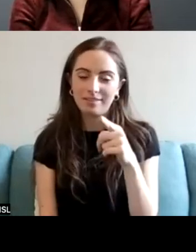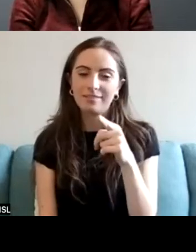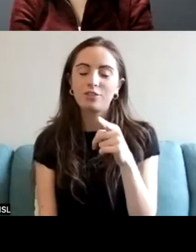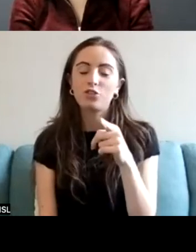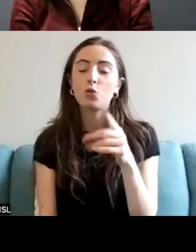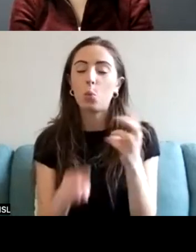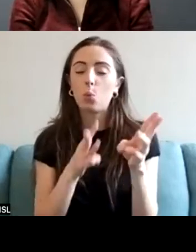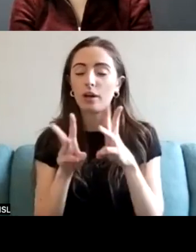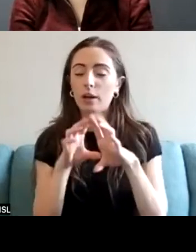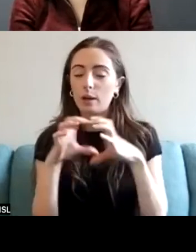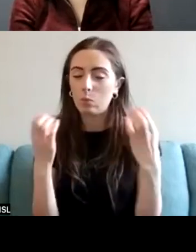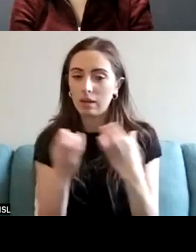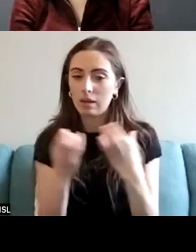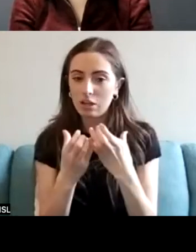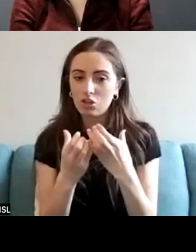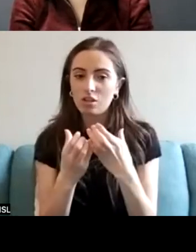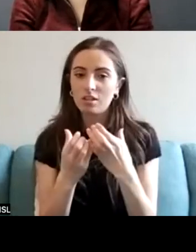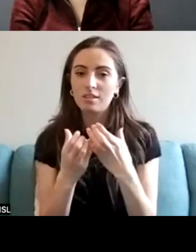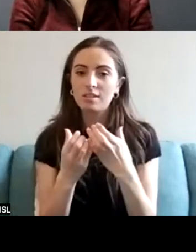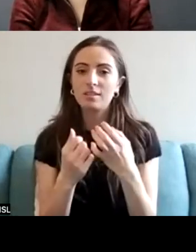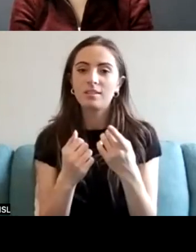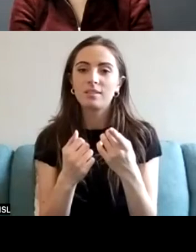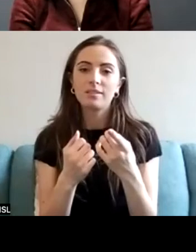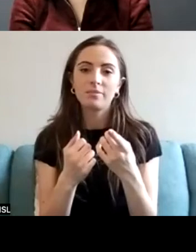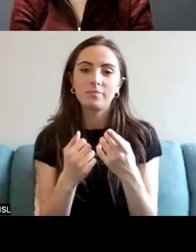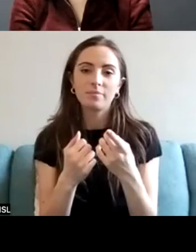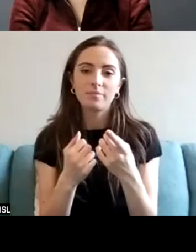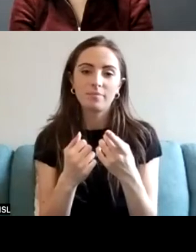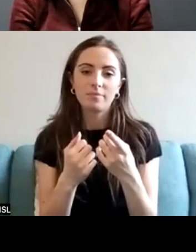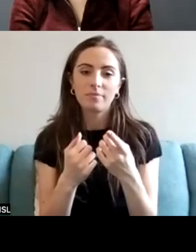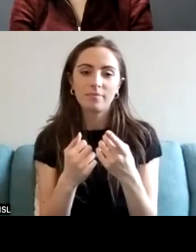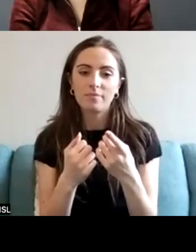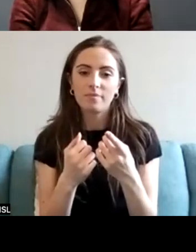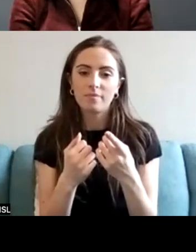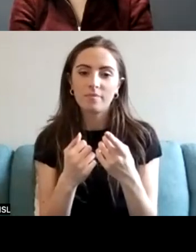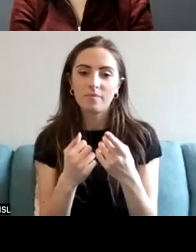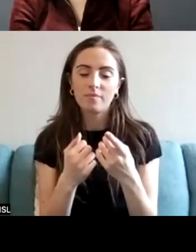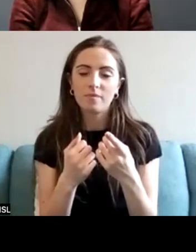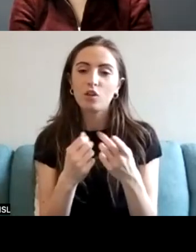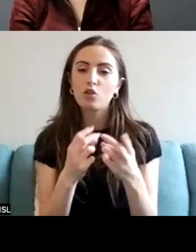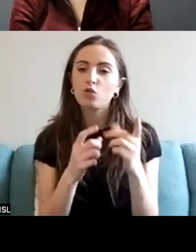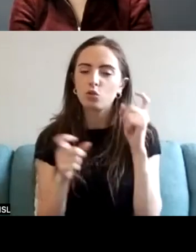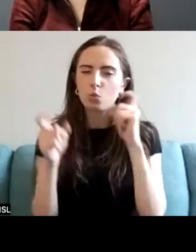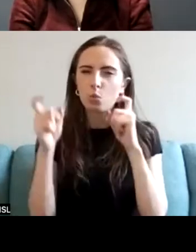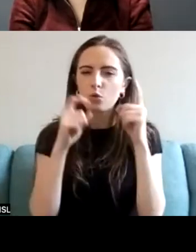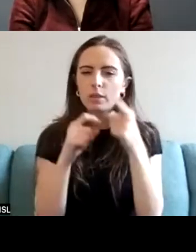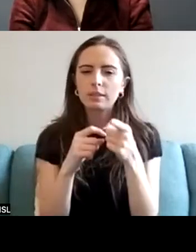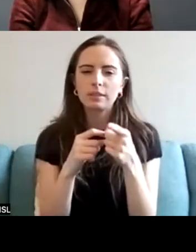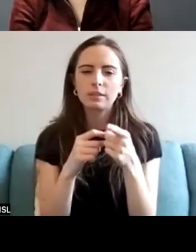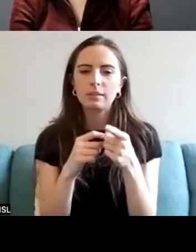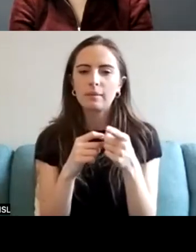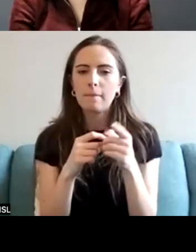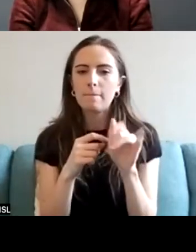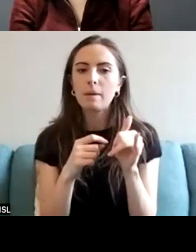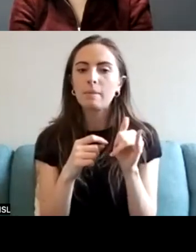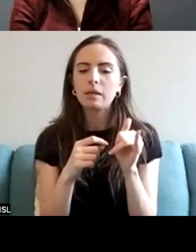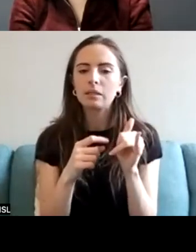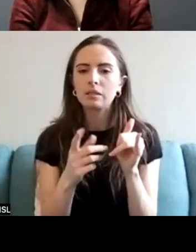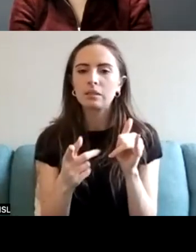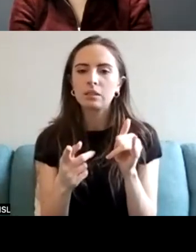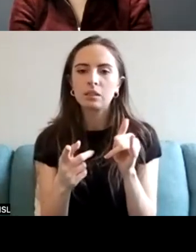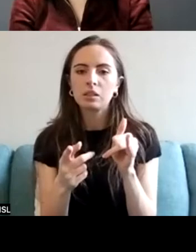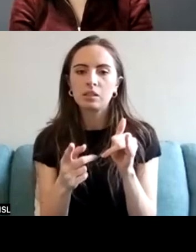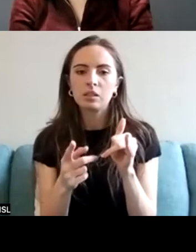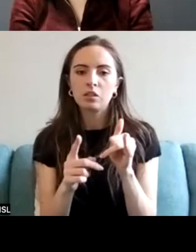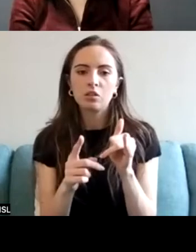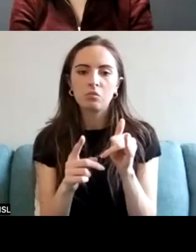industry, and this wasn't, I hadn't kind of taught you discussion, but I was just wondering if perhaps you had kind of